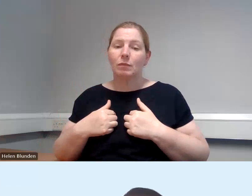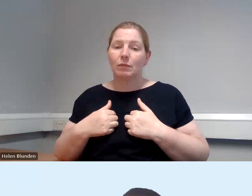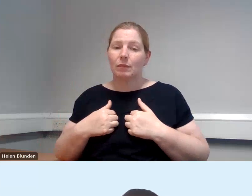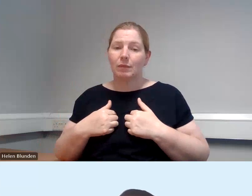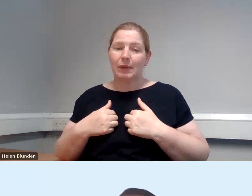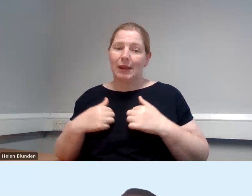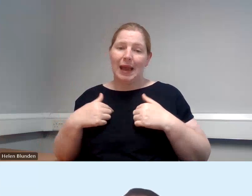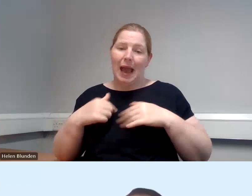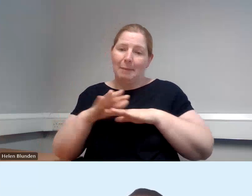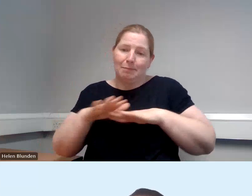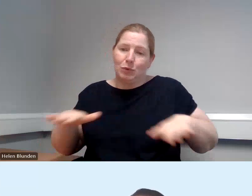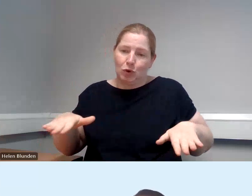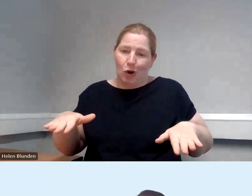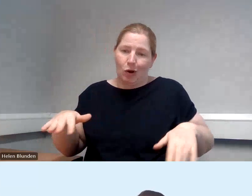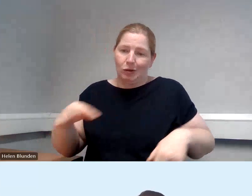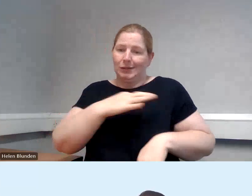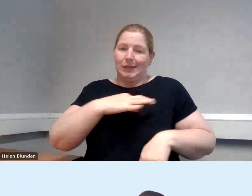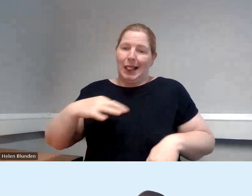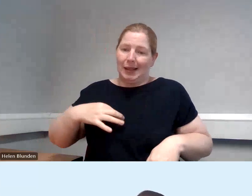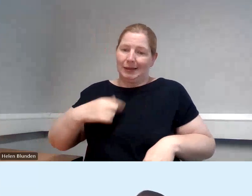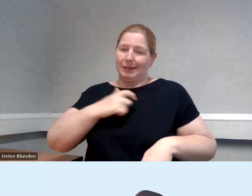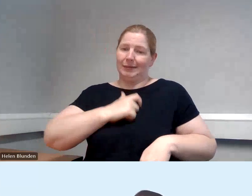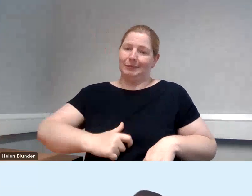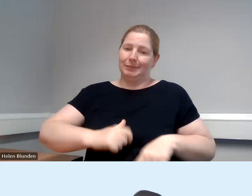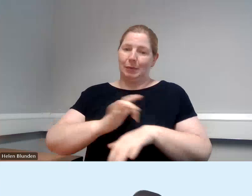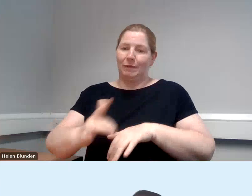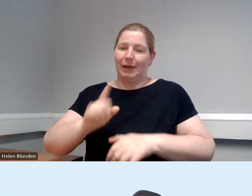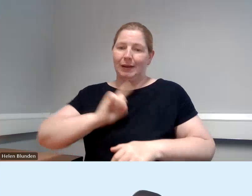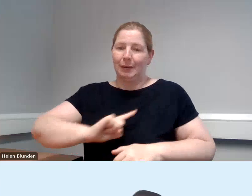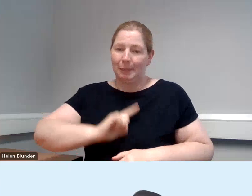a clinician, but I think that